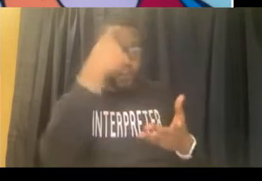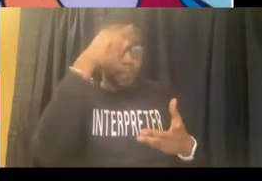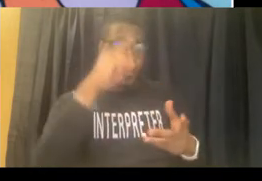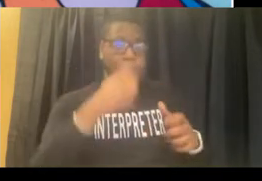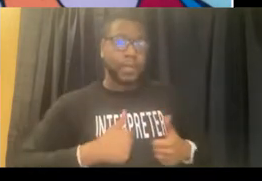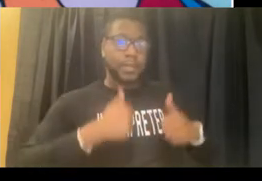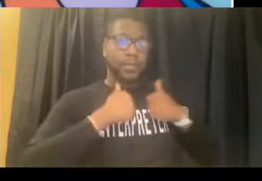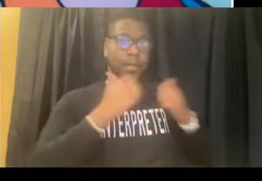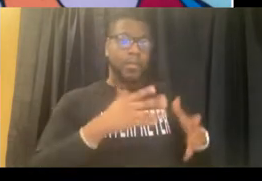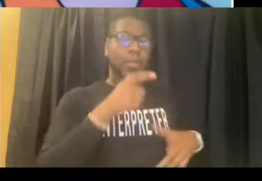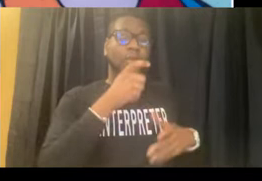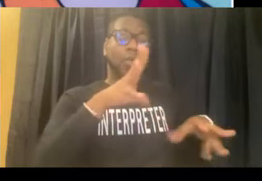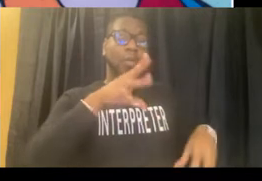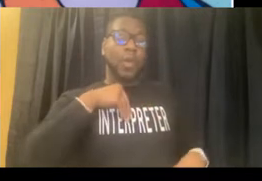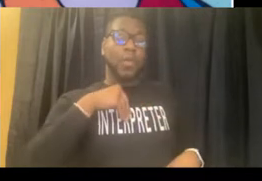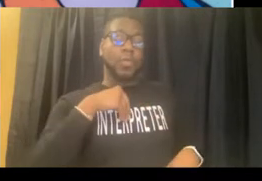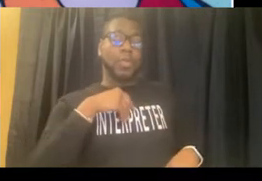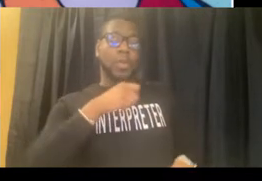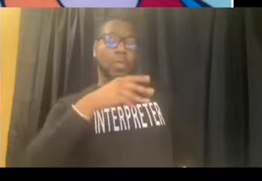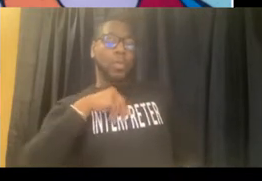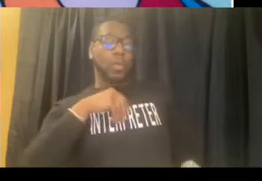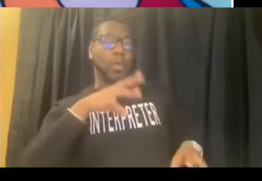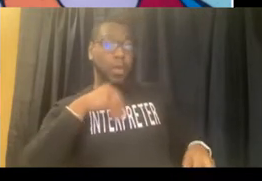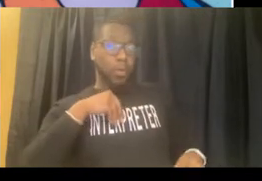feet and become financially stable.